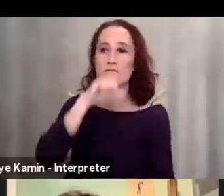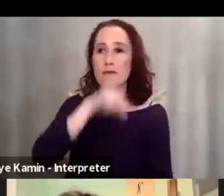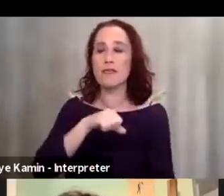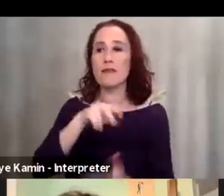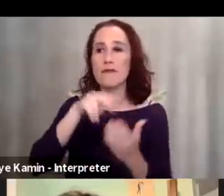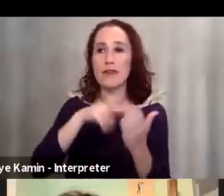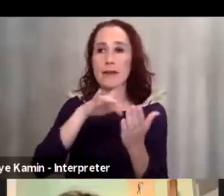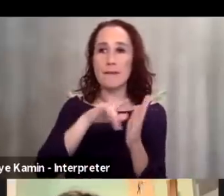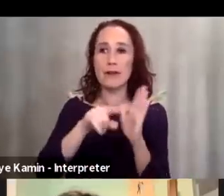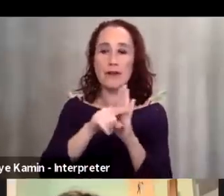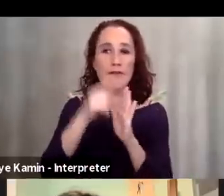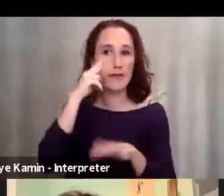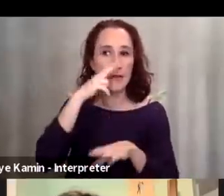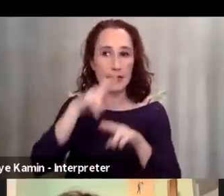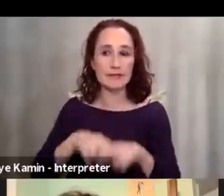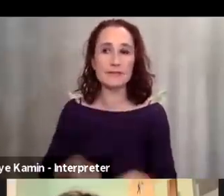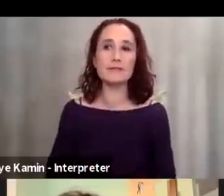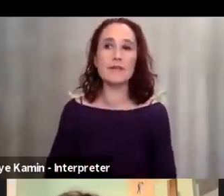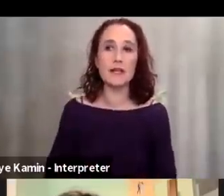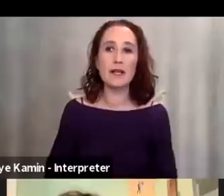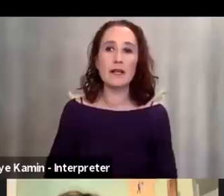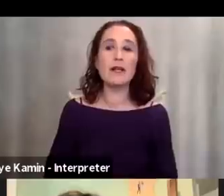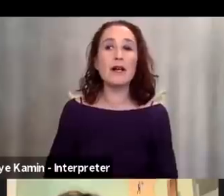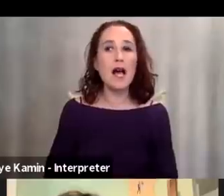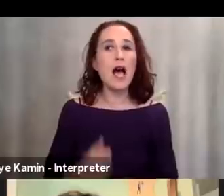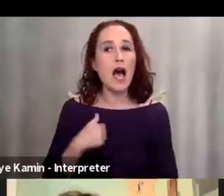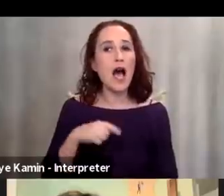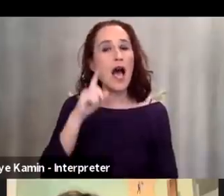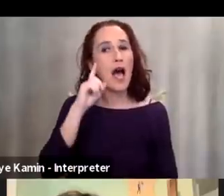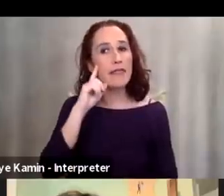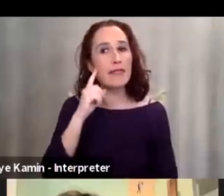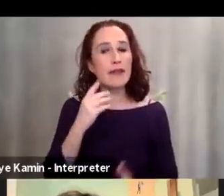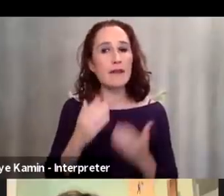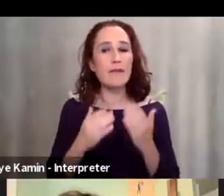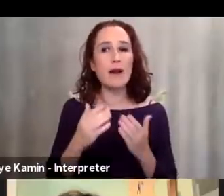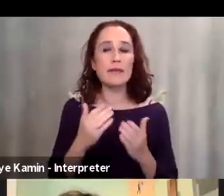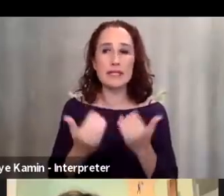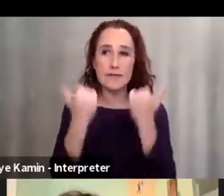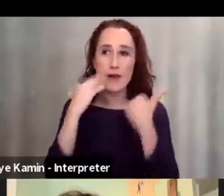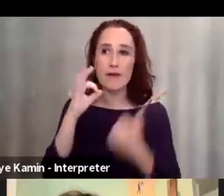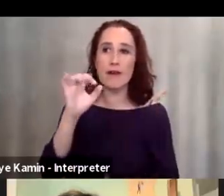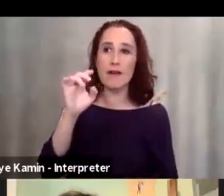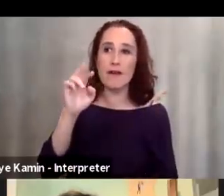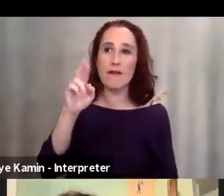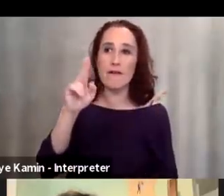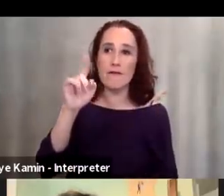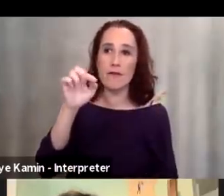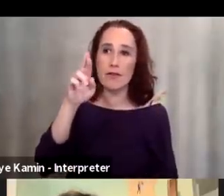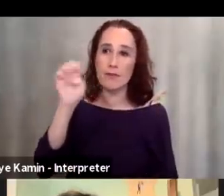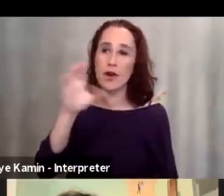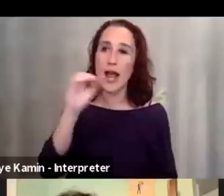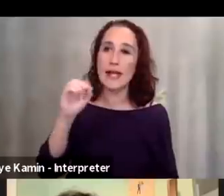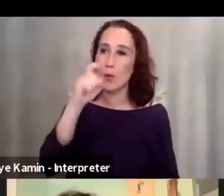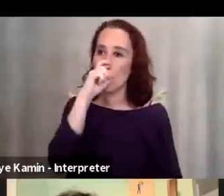grade for fun. I really think I would have devoured Furthermore and Witchwood as a child. I devoured it as an